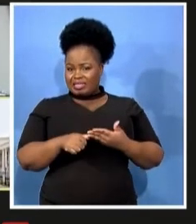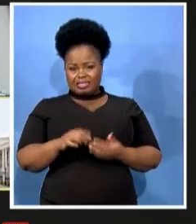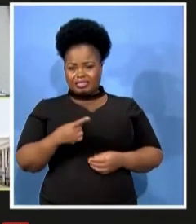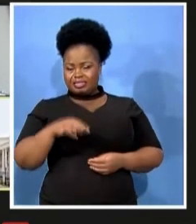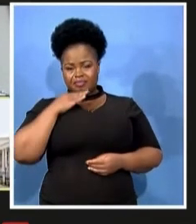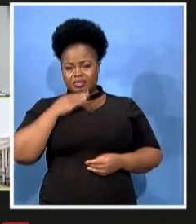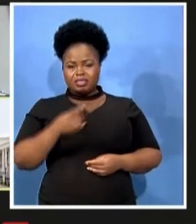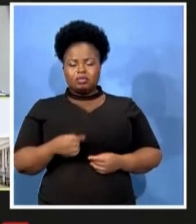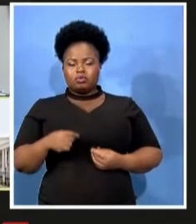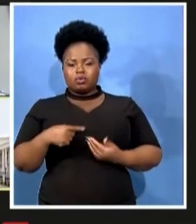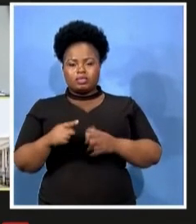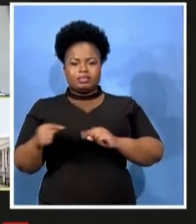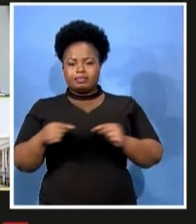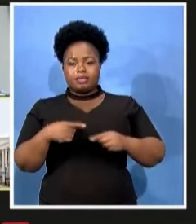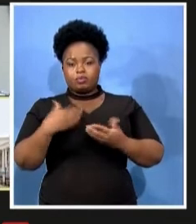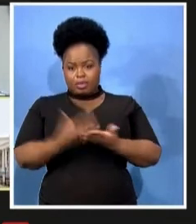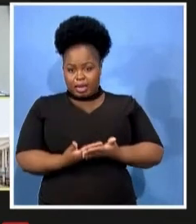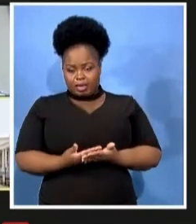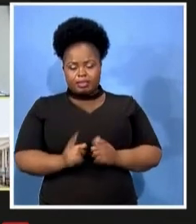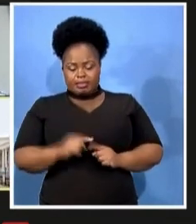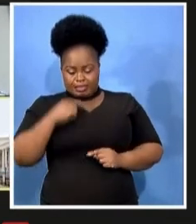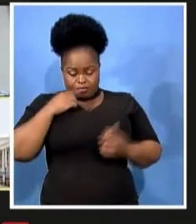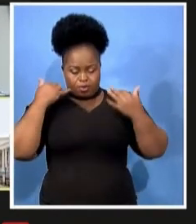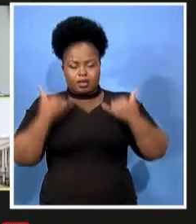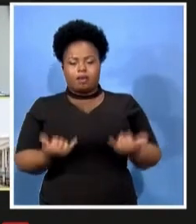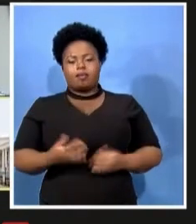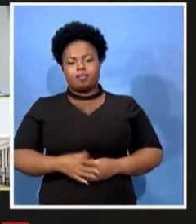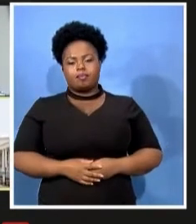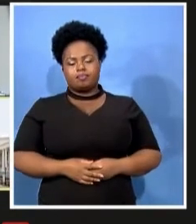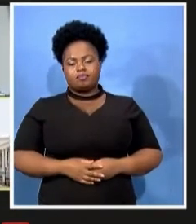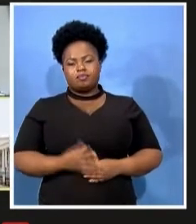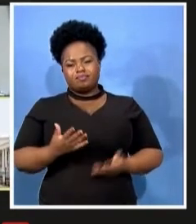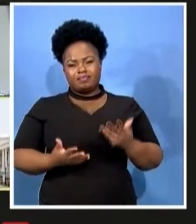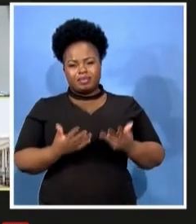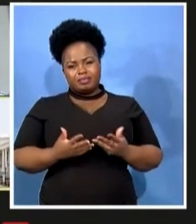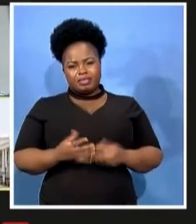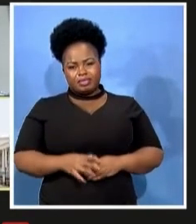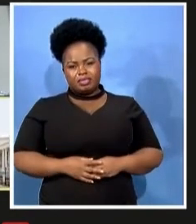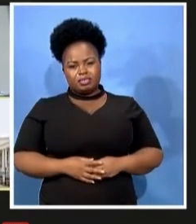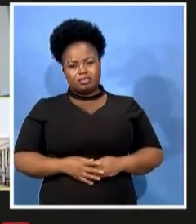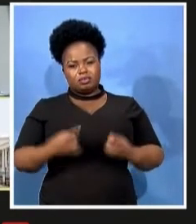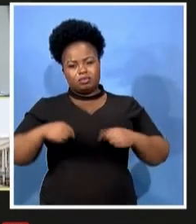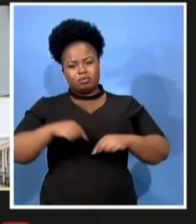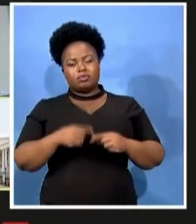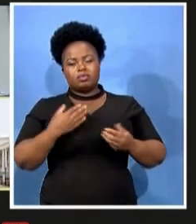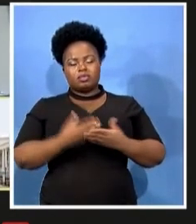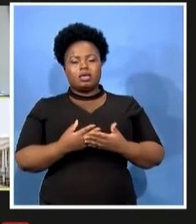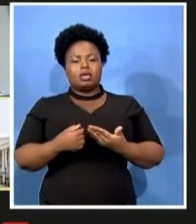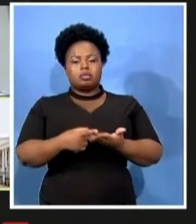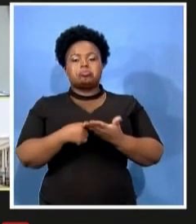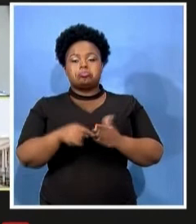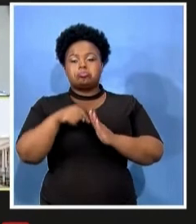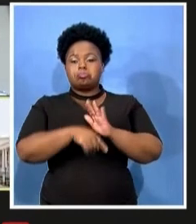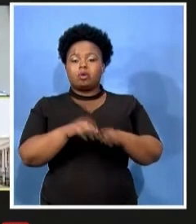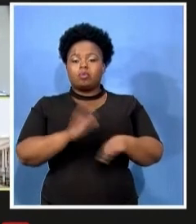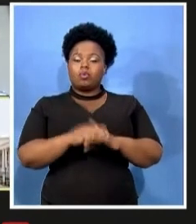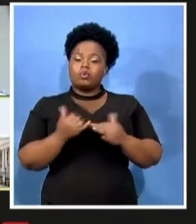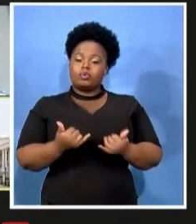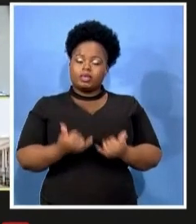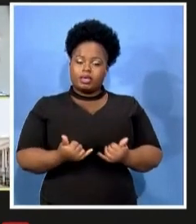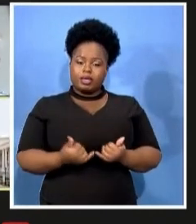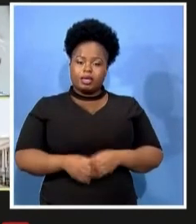So maybe our engagement today might be able to